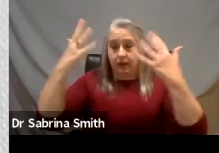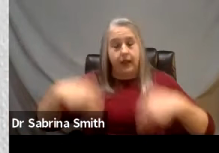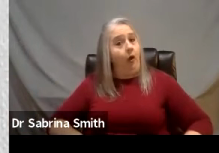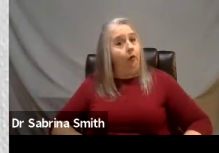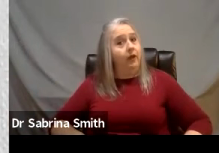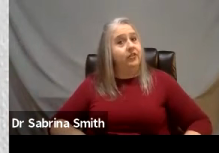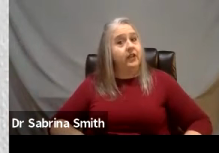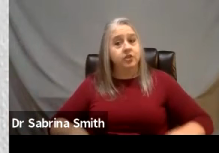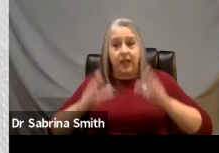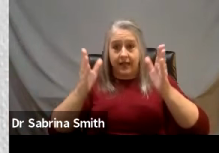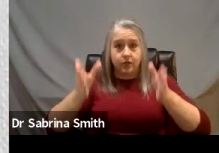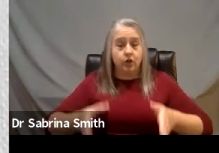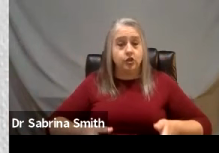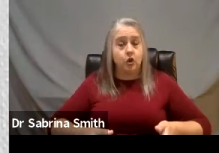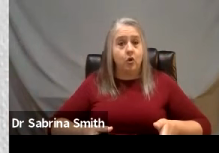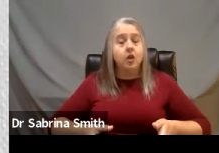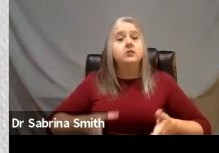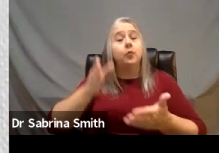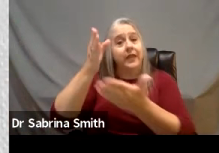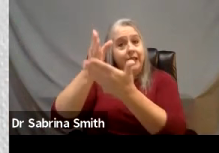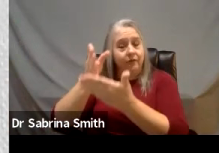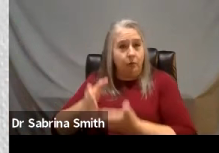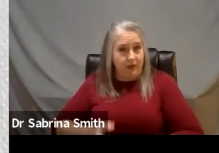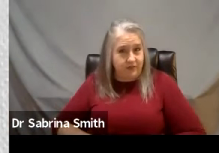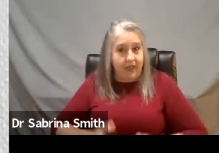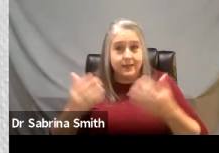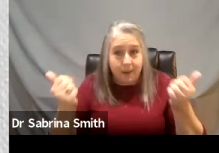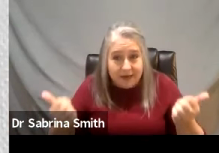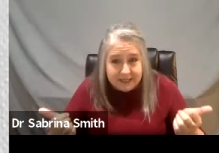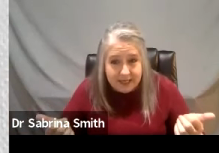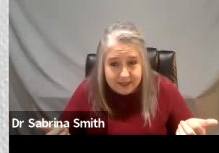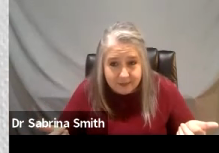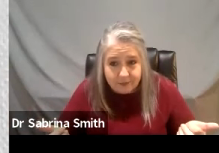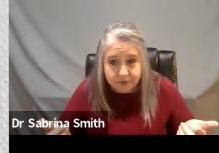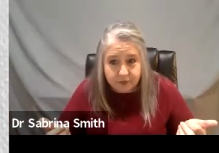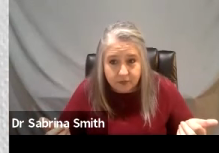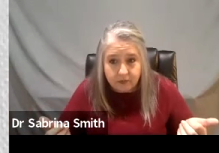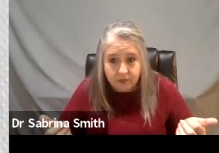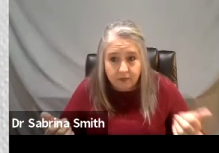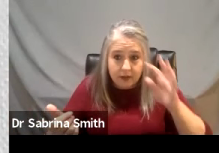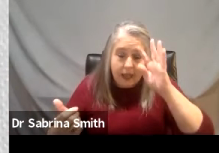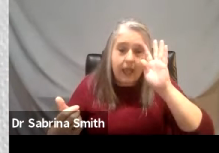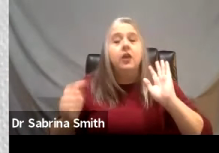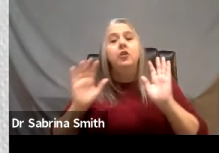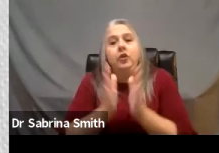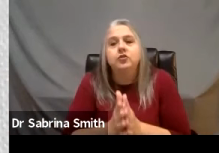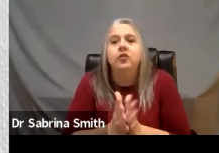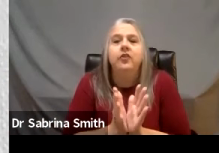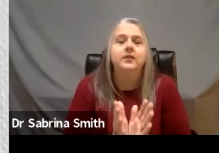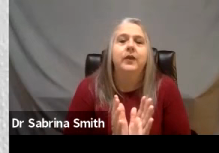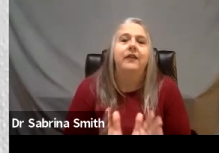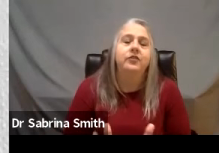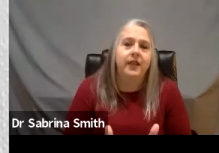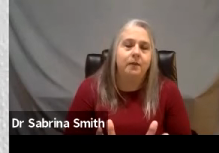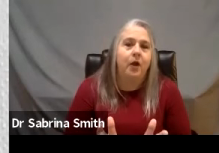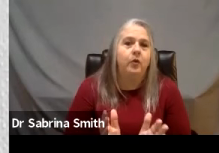But they're like, oh, everything else she has in her control. So we can give her points for that. Does that make sense? Yeah, those are the things